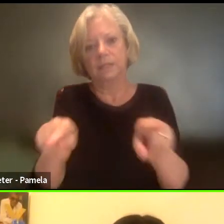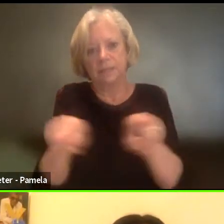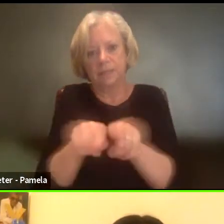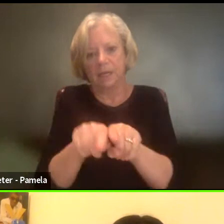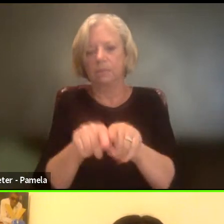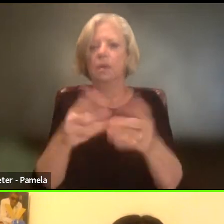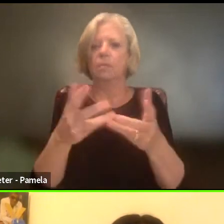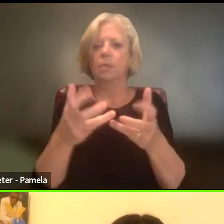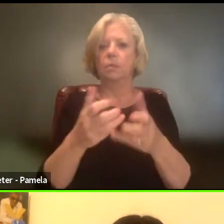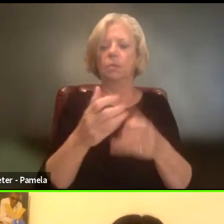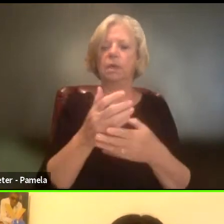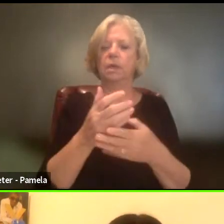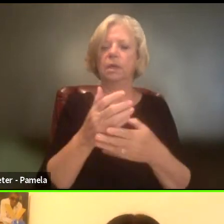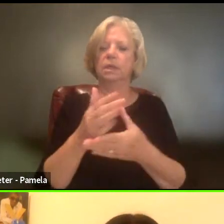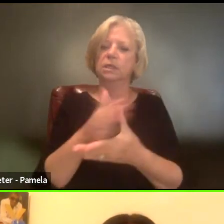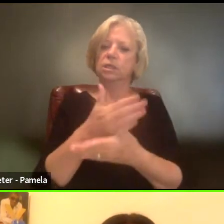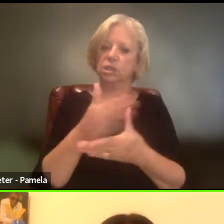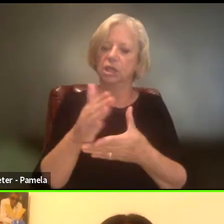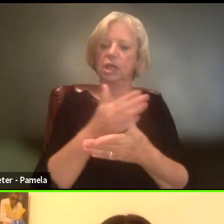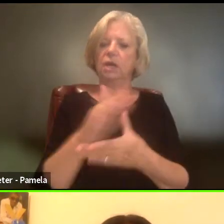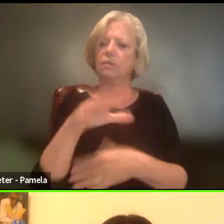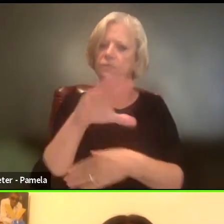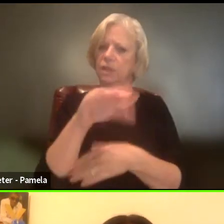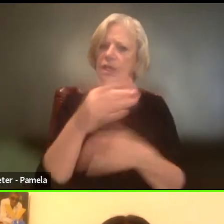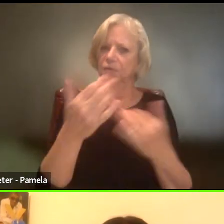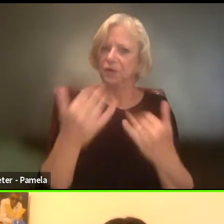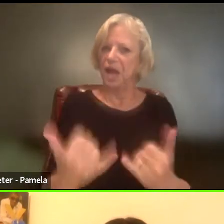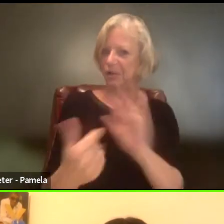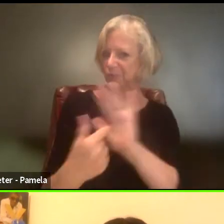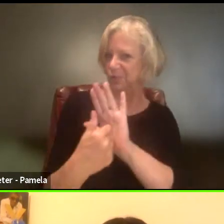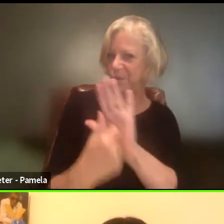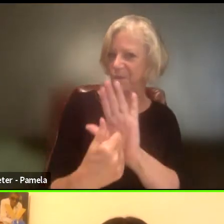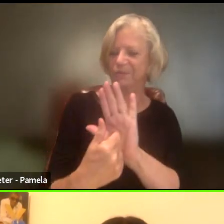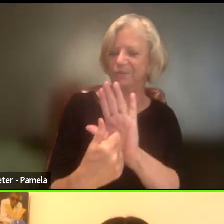share a video. I don't know if it's showing up in the